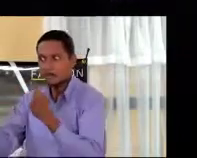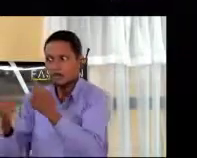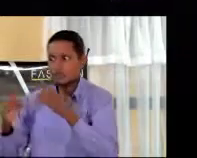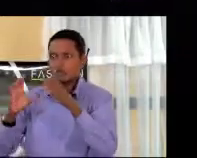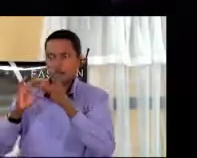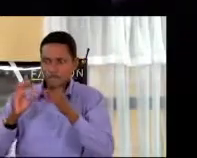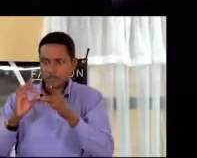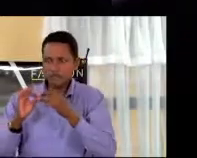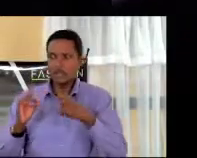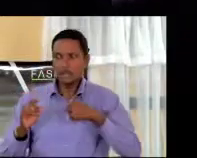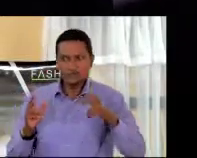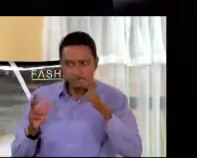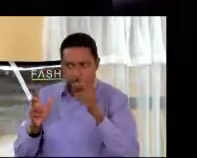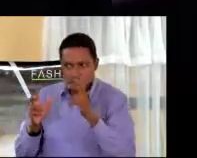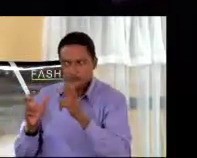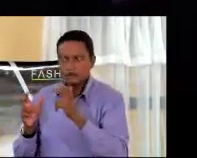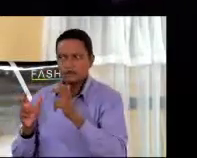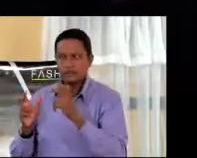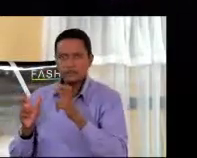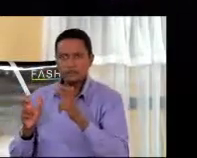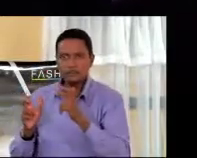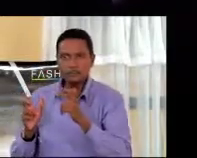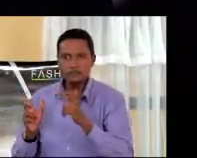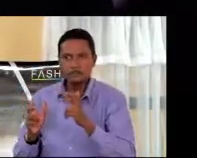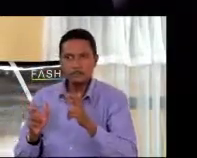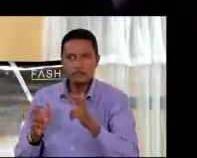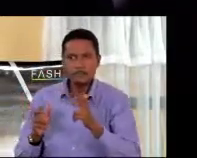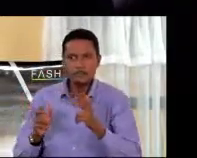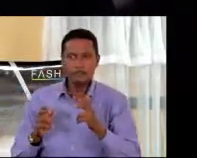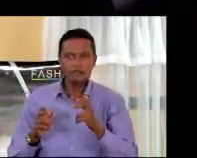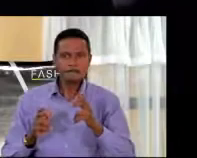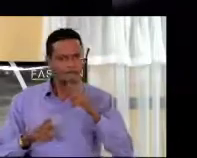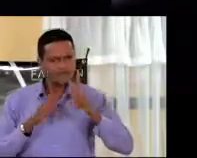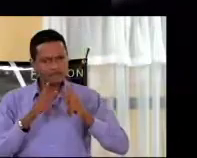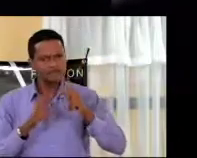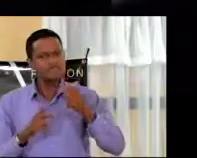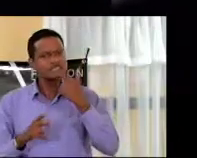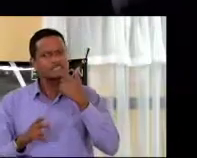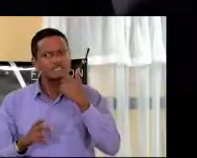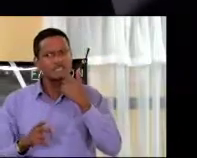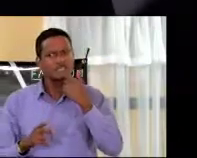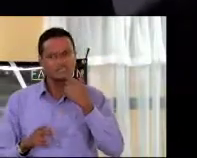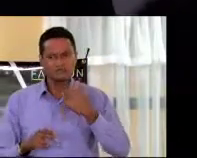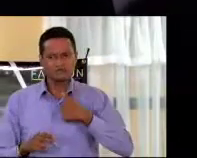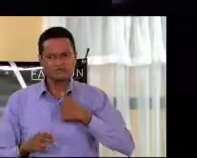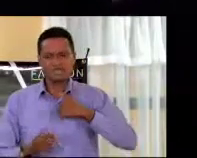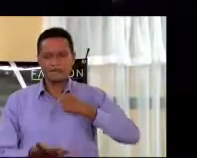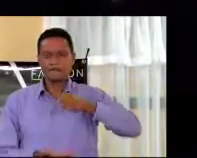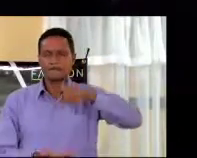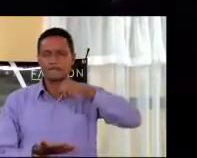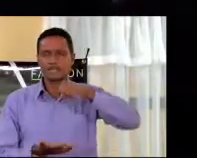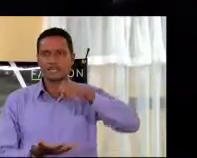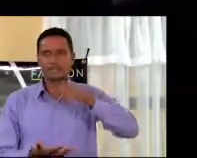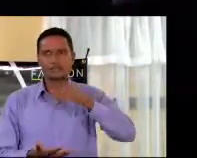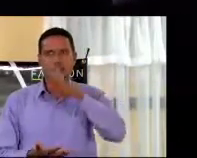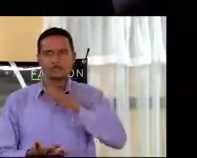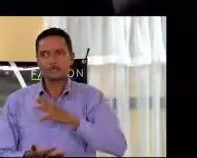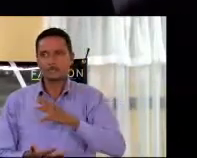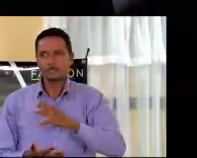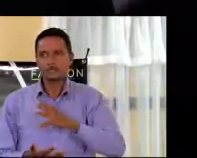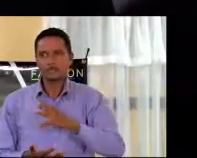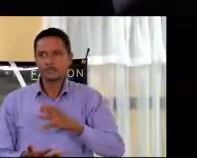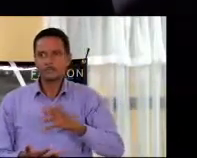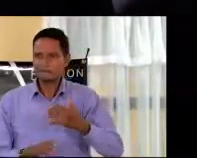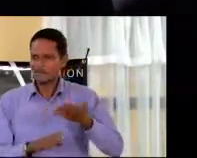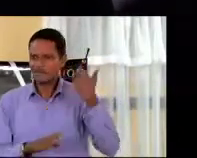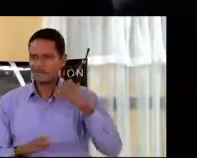Runway, continue doing retail and sales. People used to call me the bag lady and all kind of thing, right? In the beginning days, I mean, we were selling off the trunk and all kind of thing too